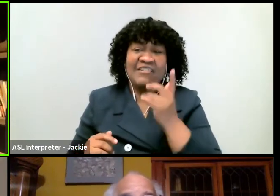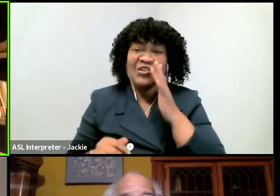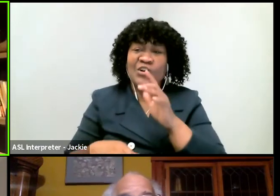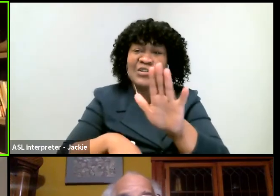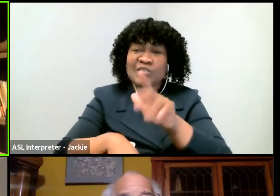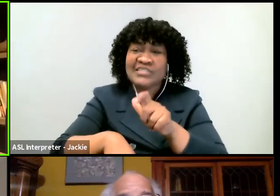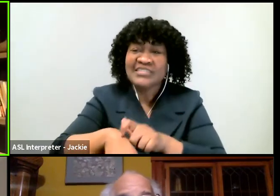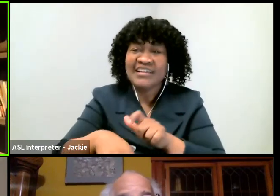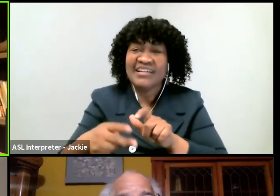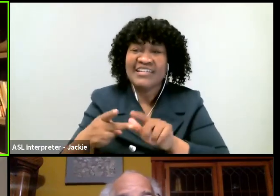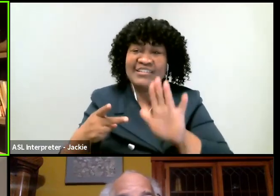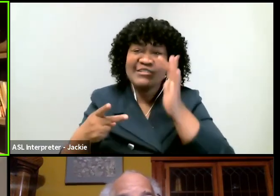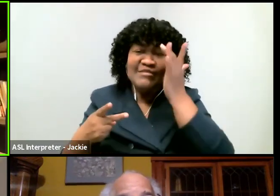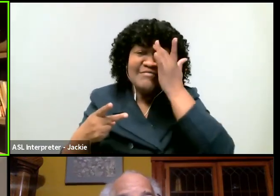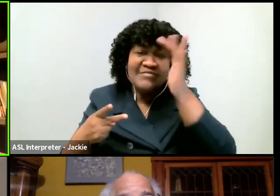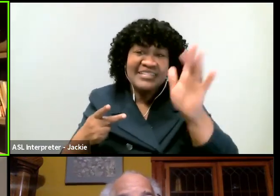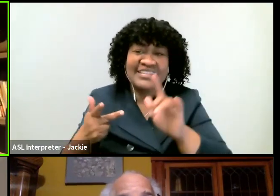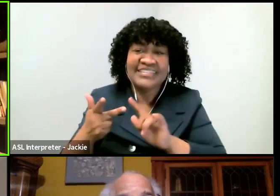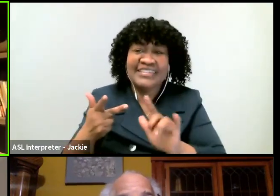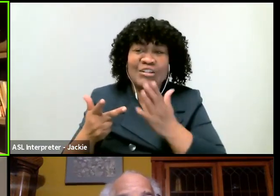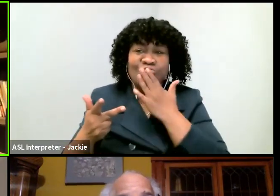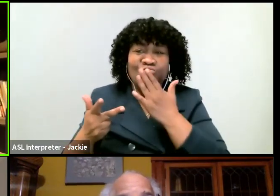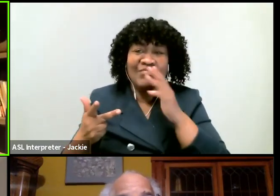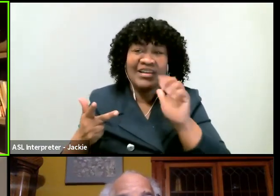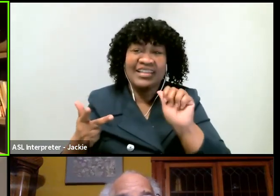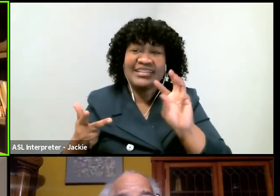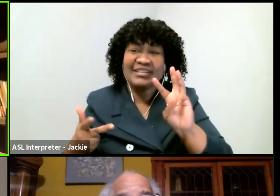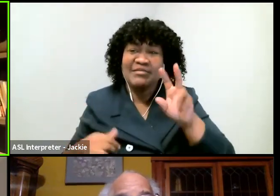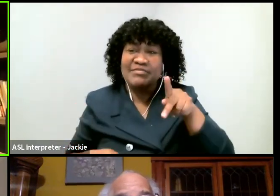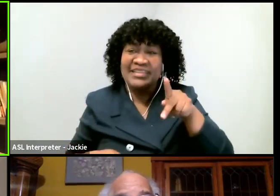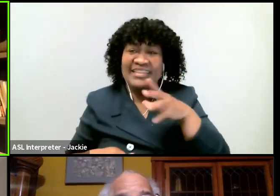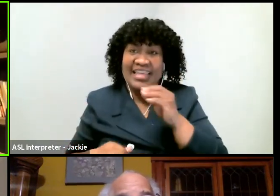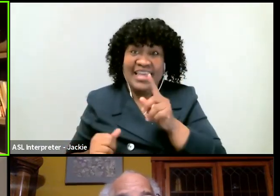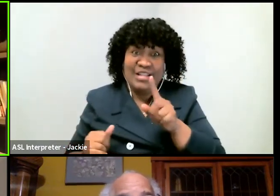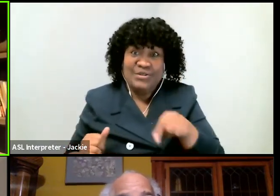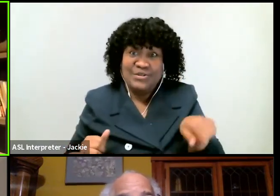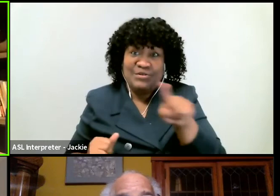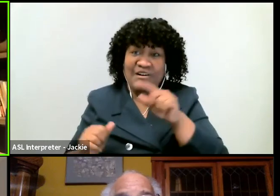their brilliance. A huge thanks to AWP and you all for